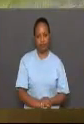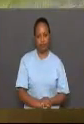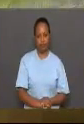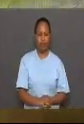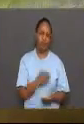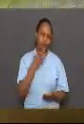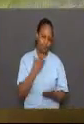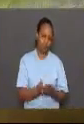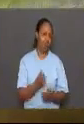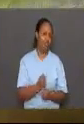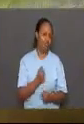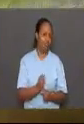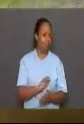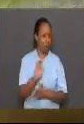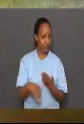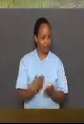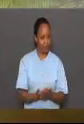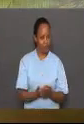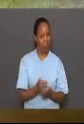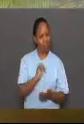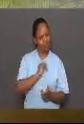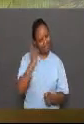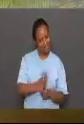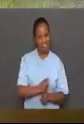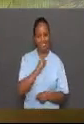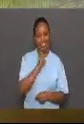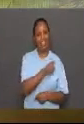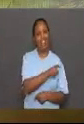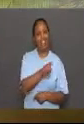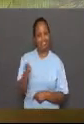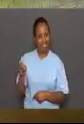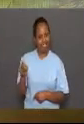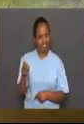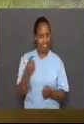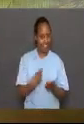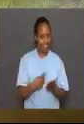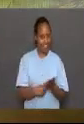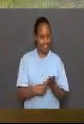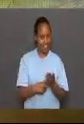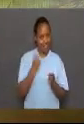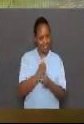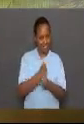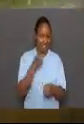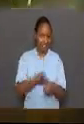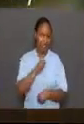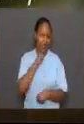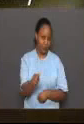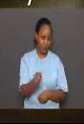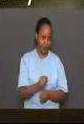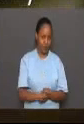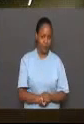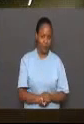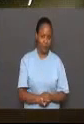Well done, everyone. I am sure you had no difficulty with this activity.